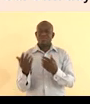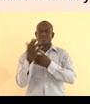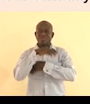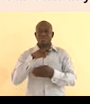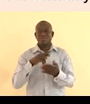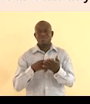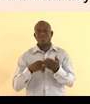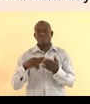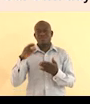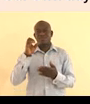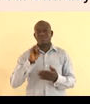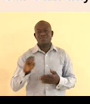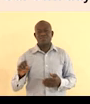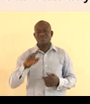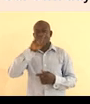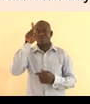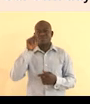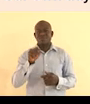readings?